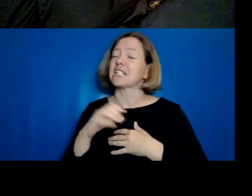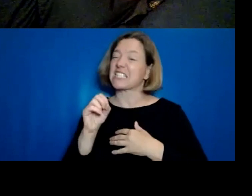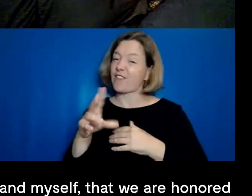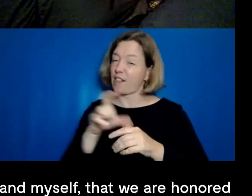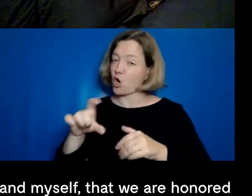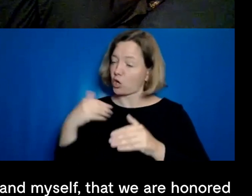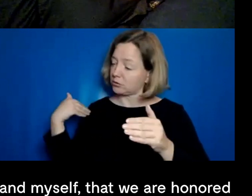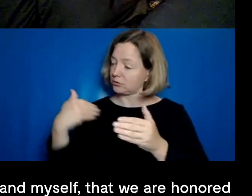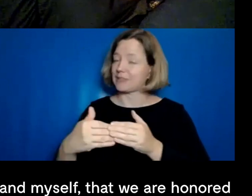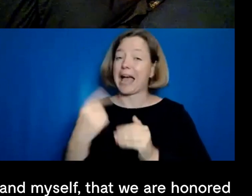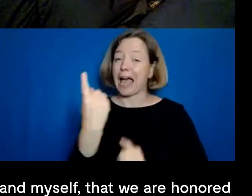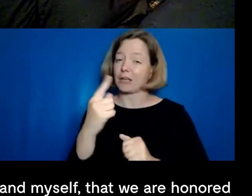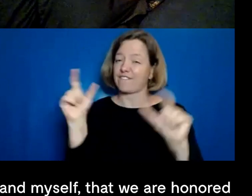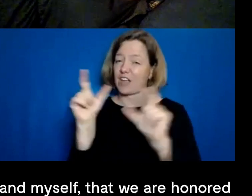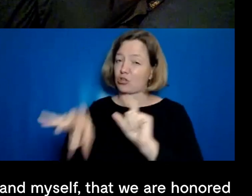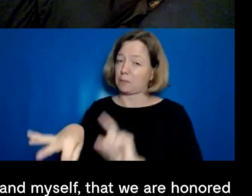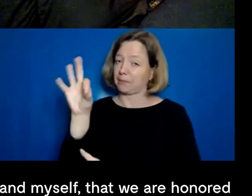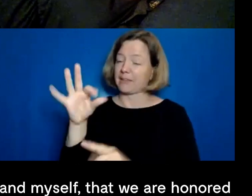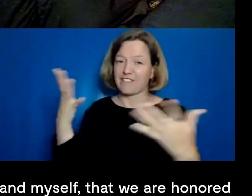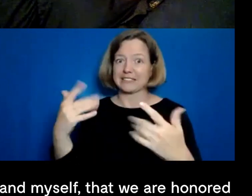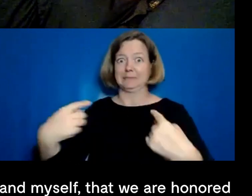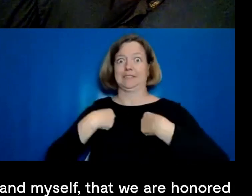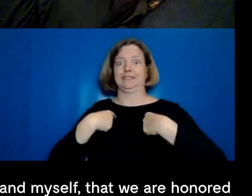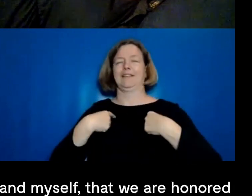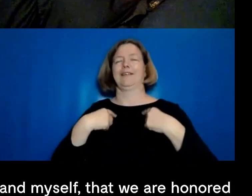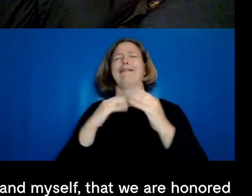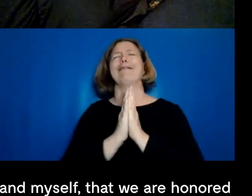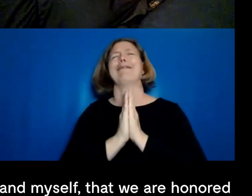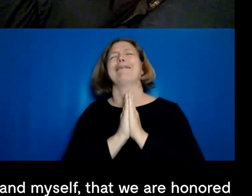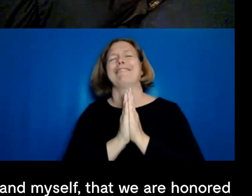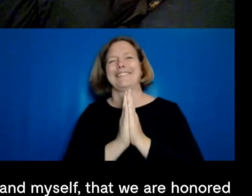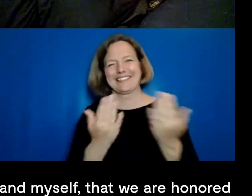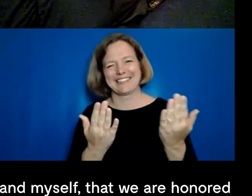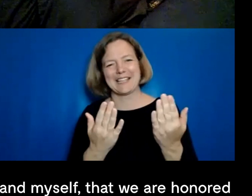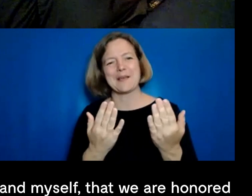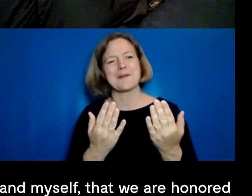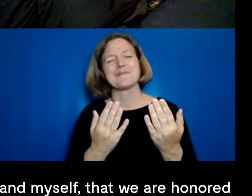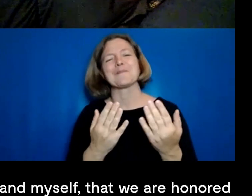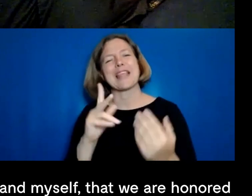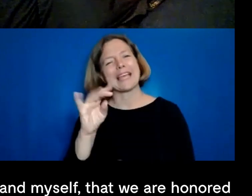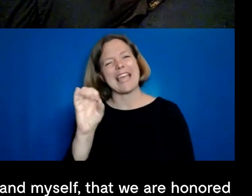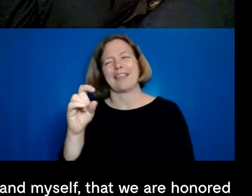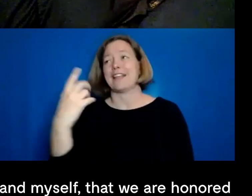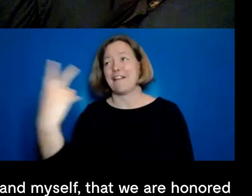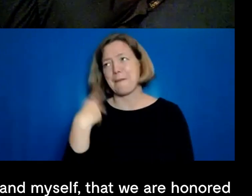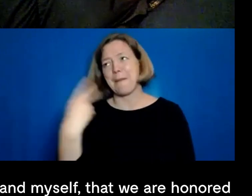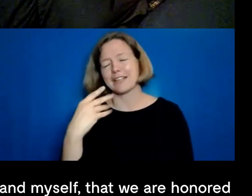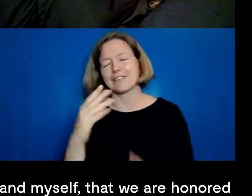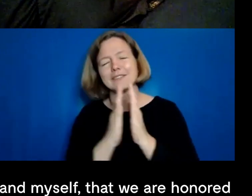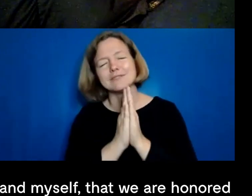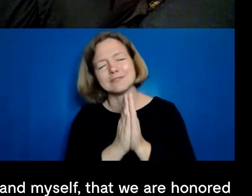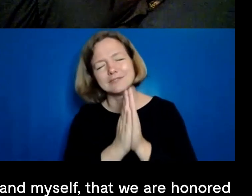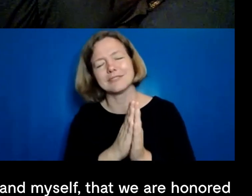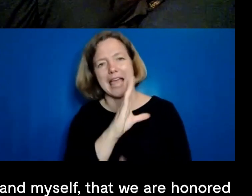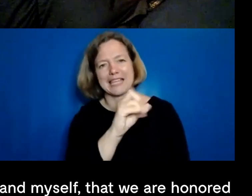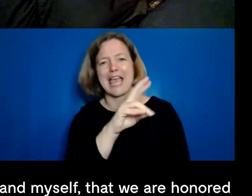us. I think I can speak for both Kate and myself that we are honored and that we